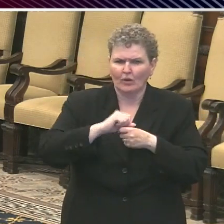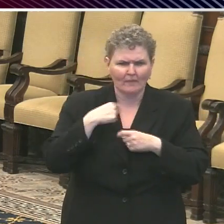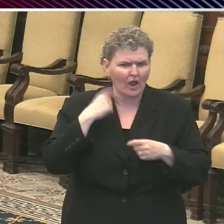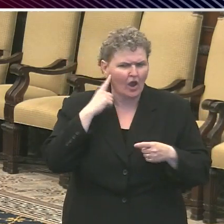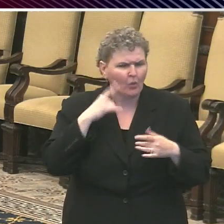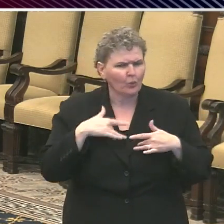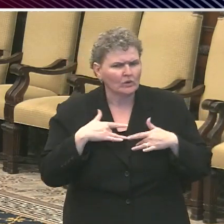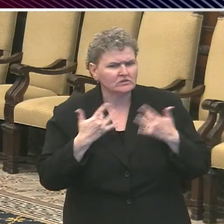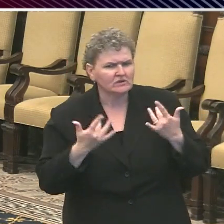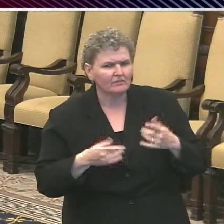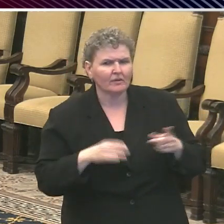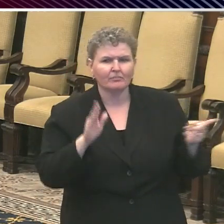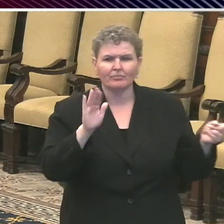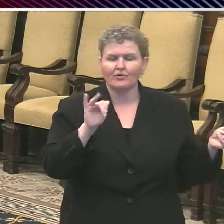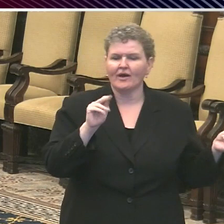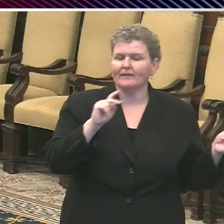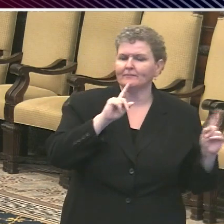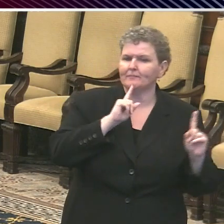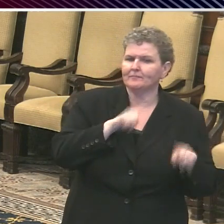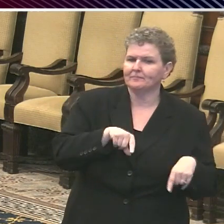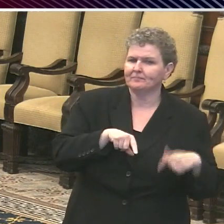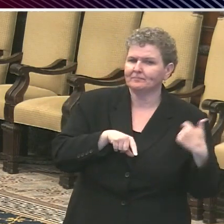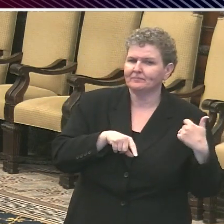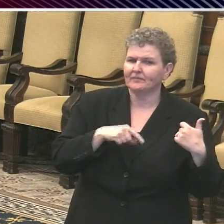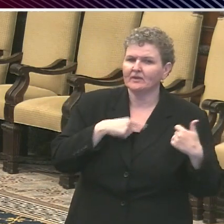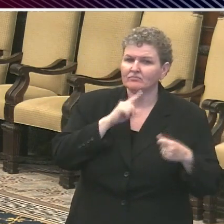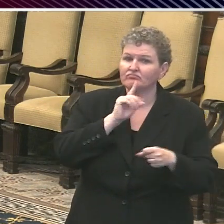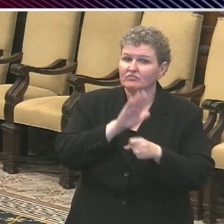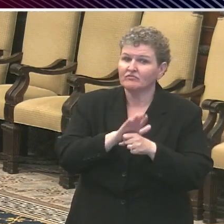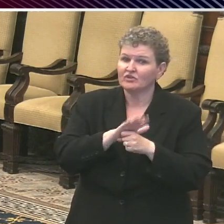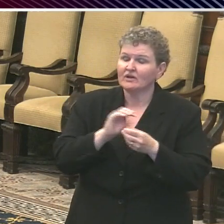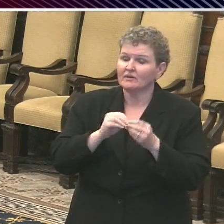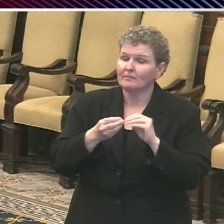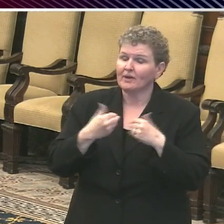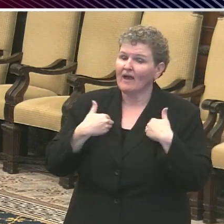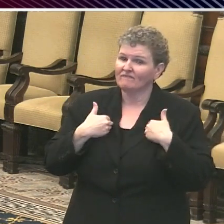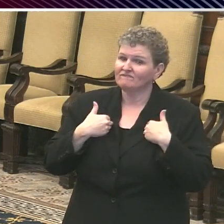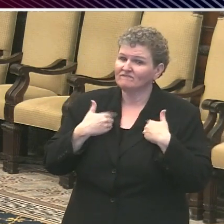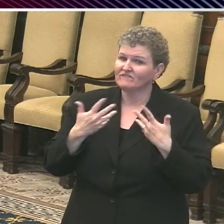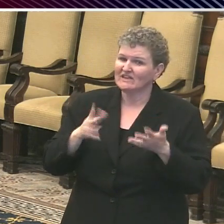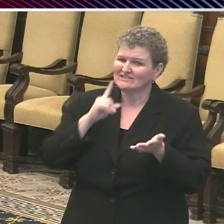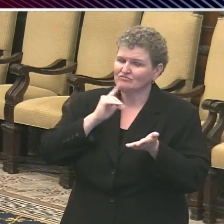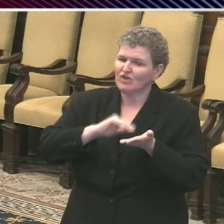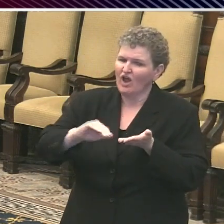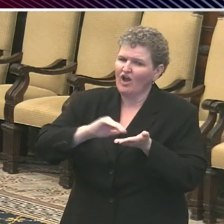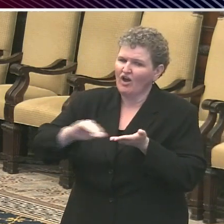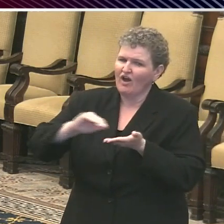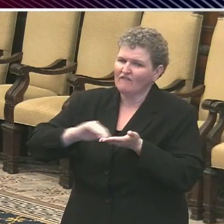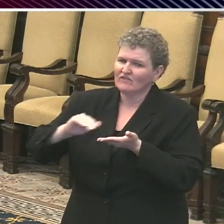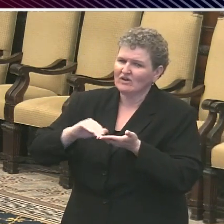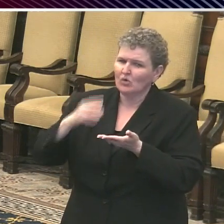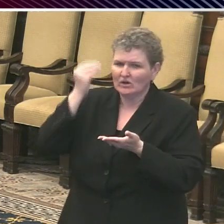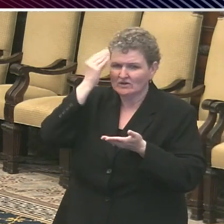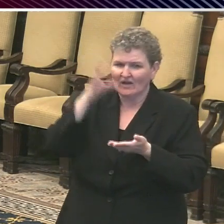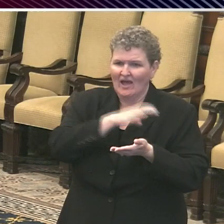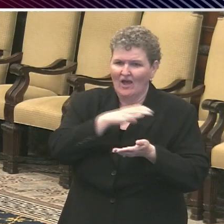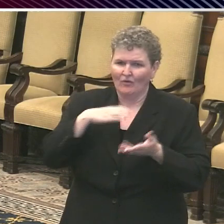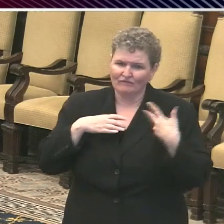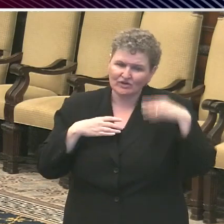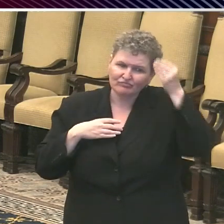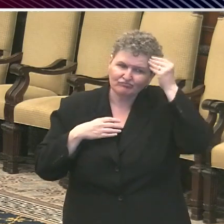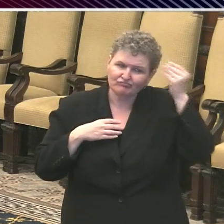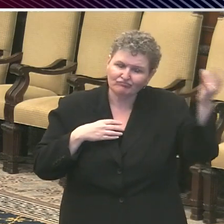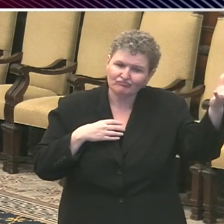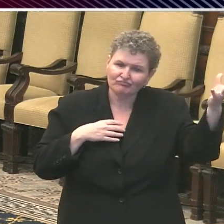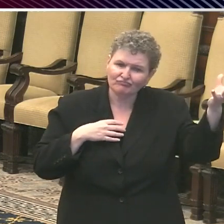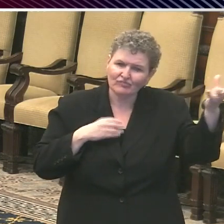Yes, I think I've already confirmed that a number of exempt employees are laid off, and we've testified in council to that. All right. Did you provide a specific